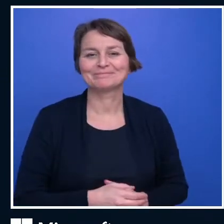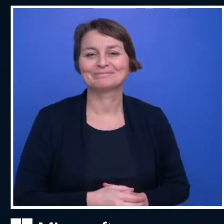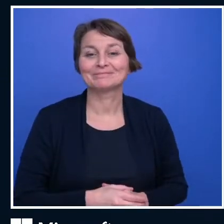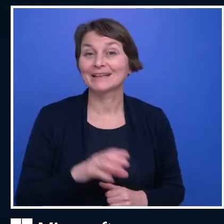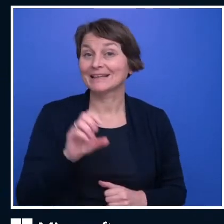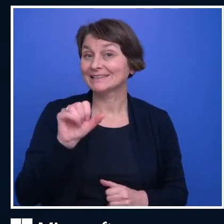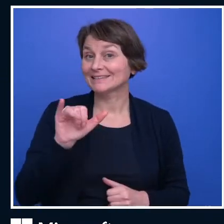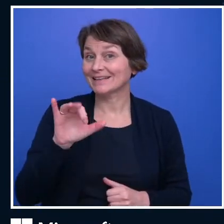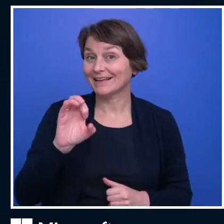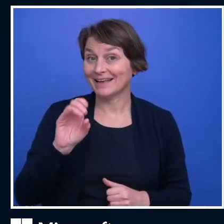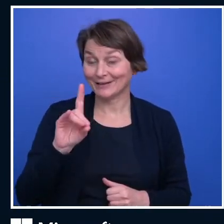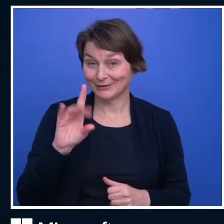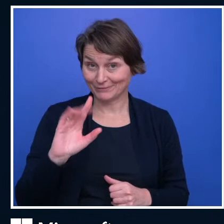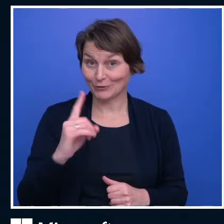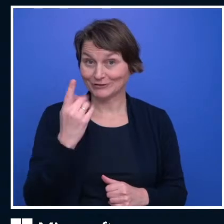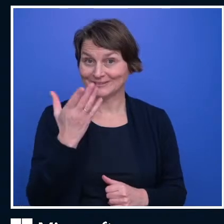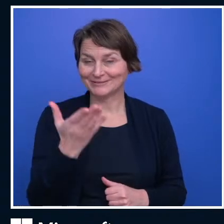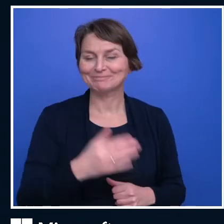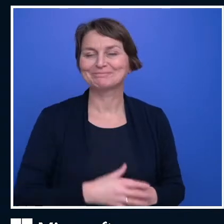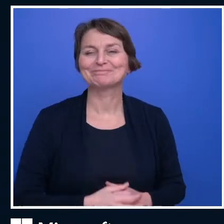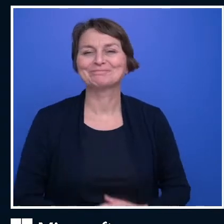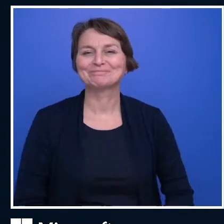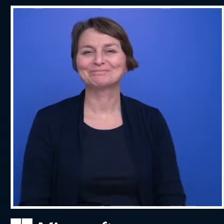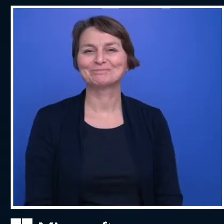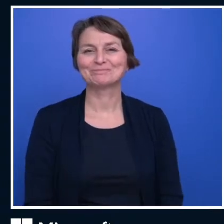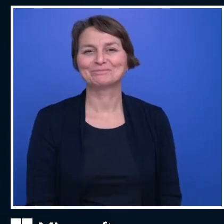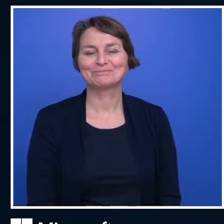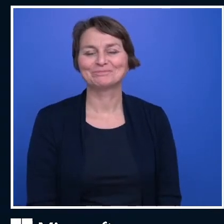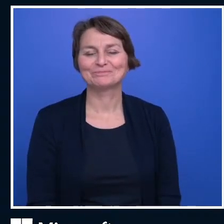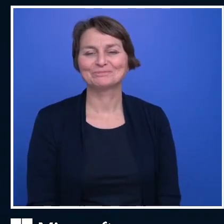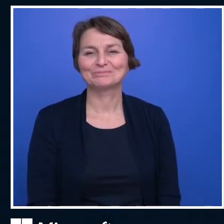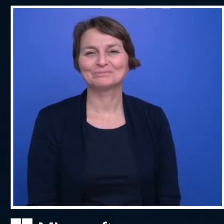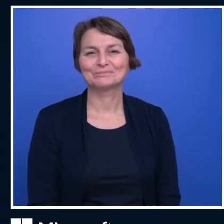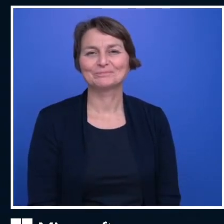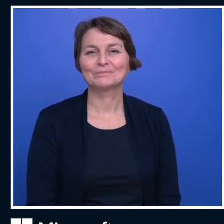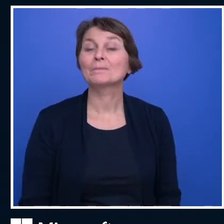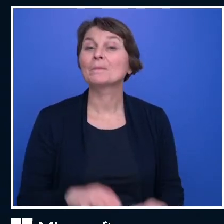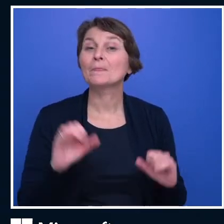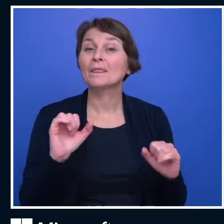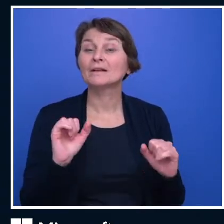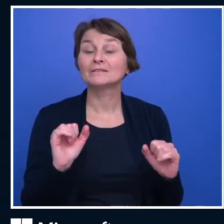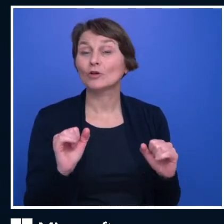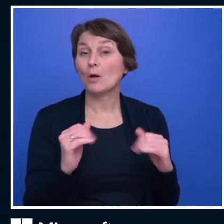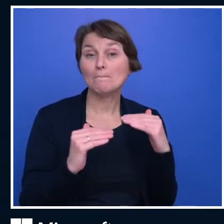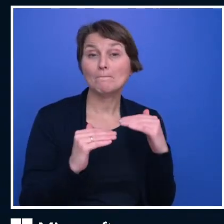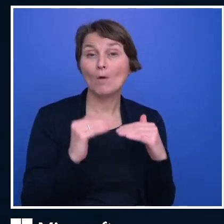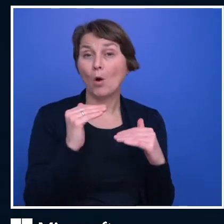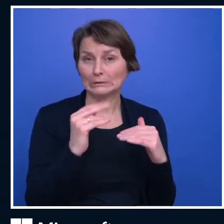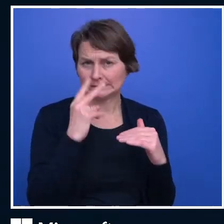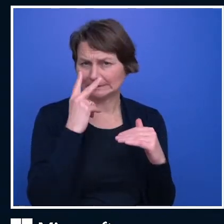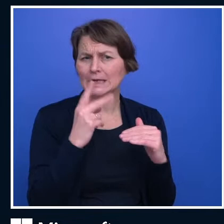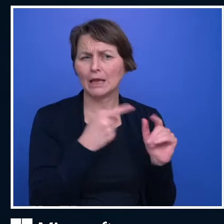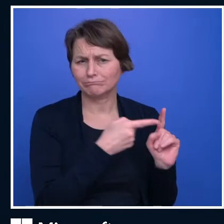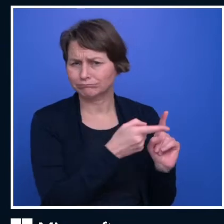Yeah, sure. So if you talk about the most common domains which people think about in artificial intelligence, you think